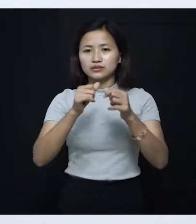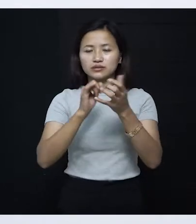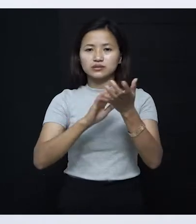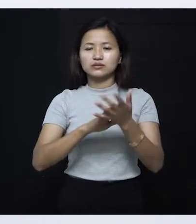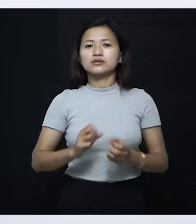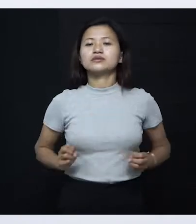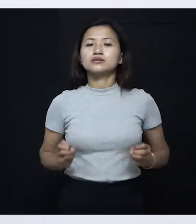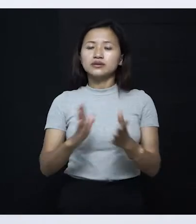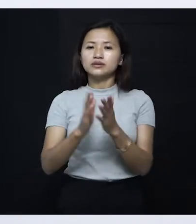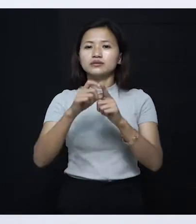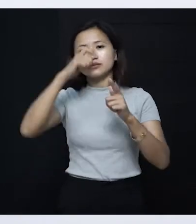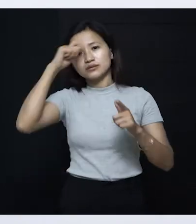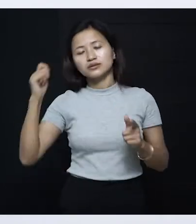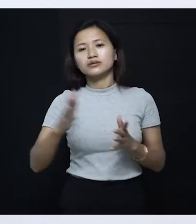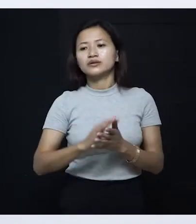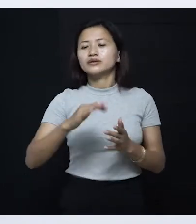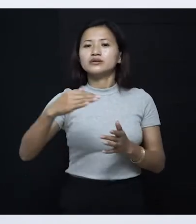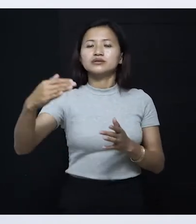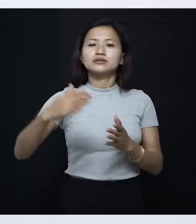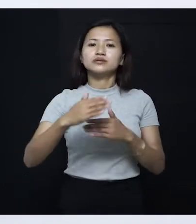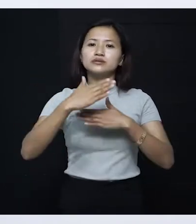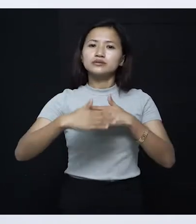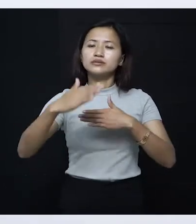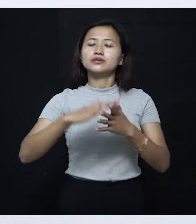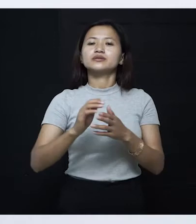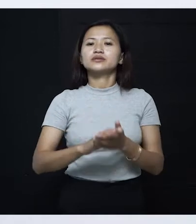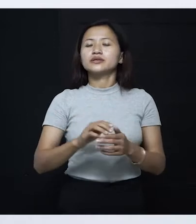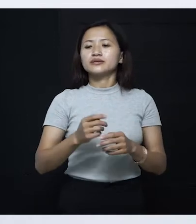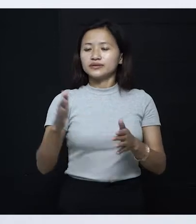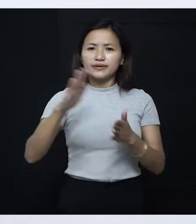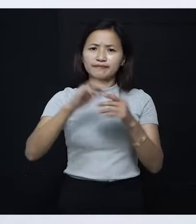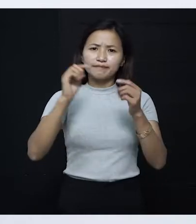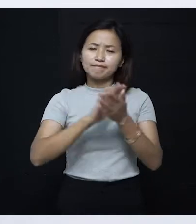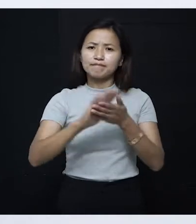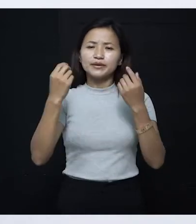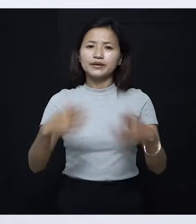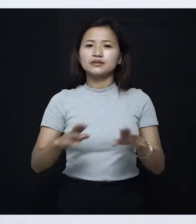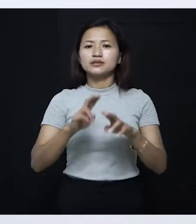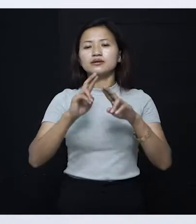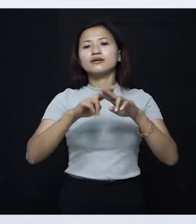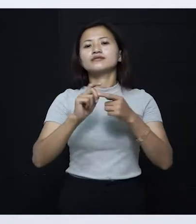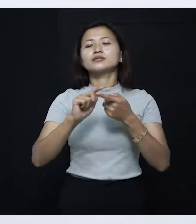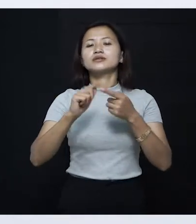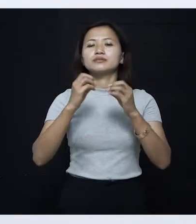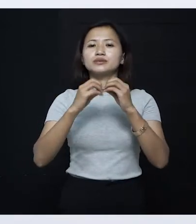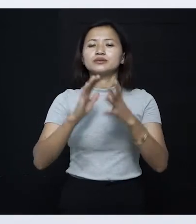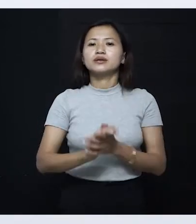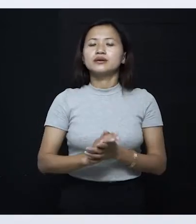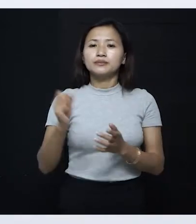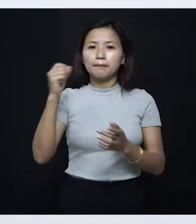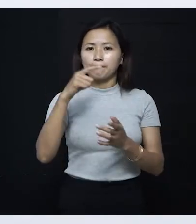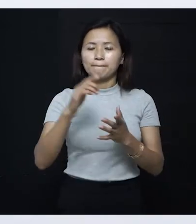in December and continue till the end of February. So cold season means we are talking about the month